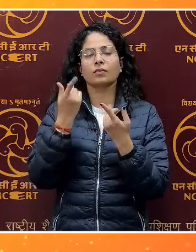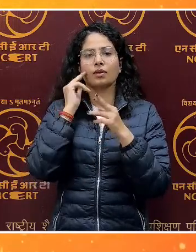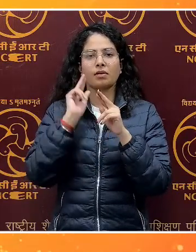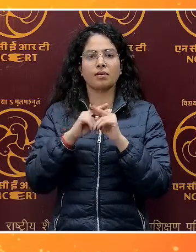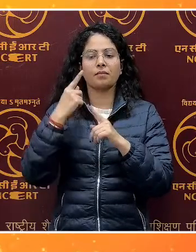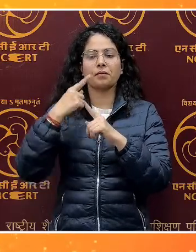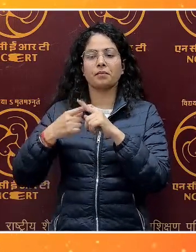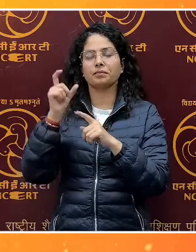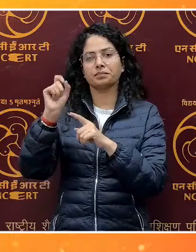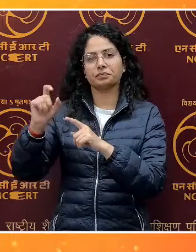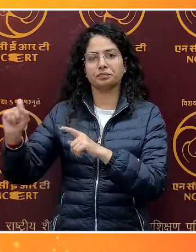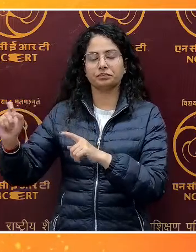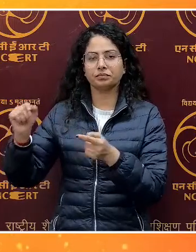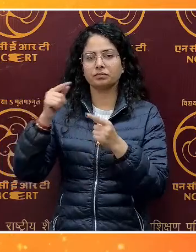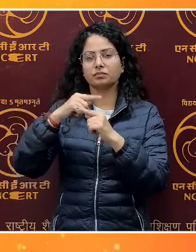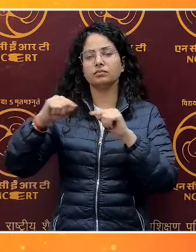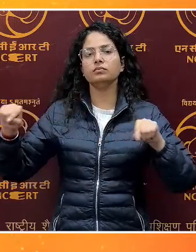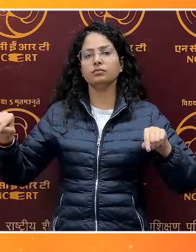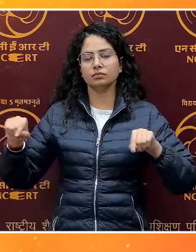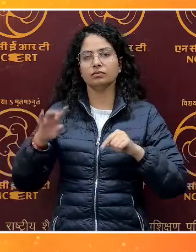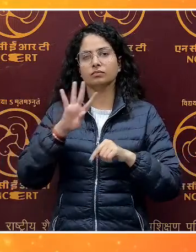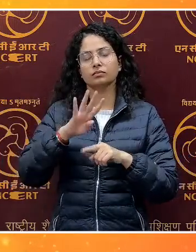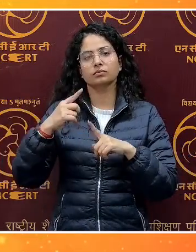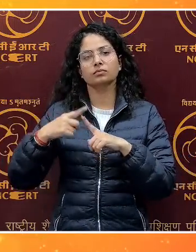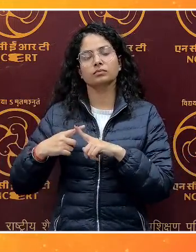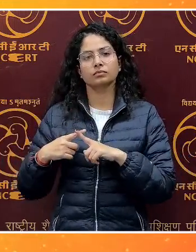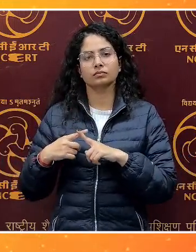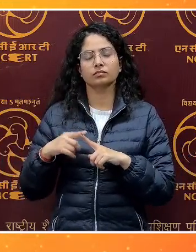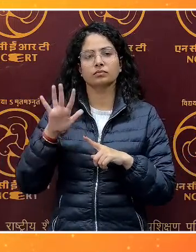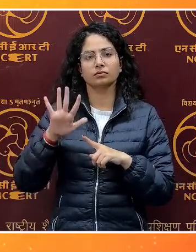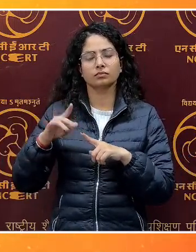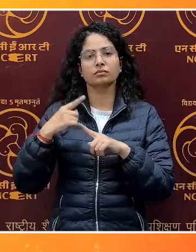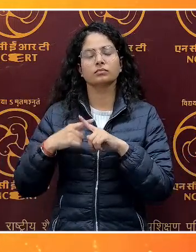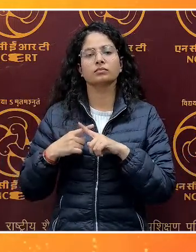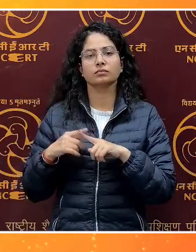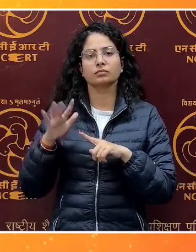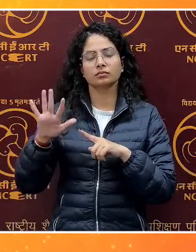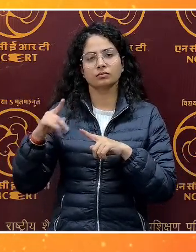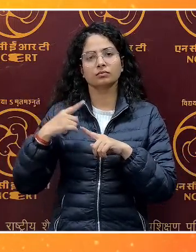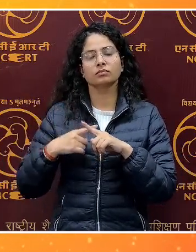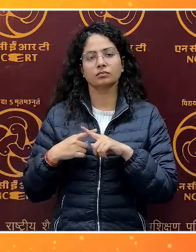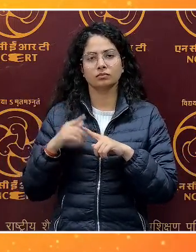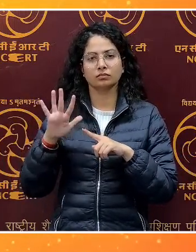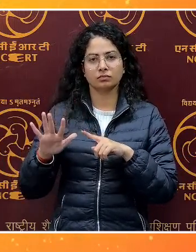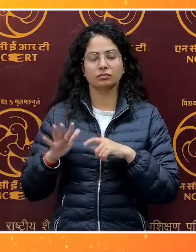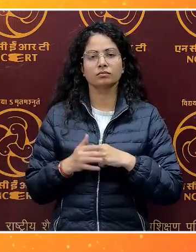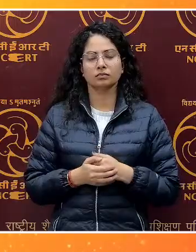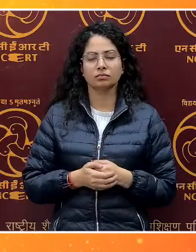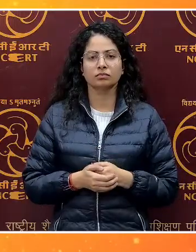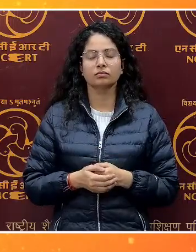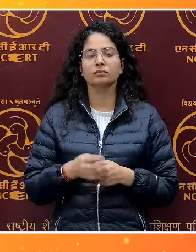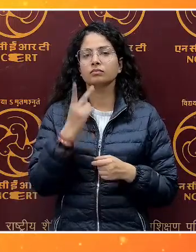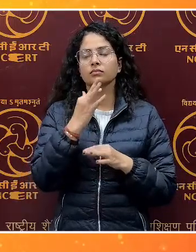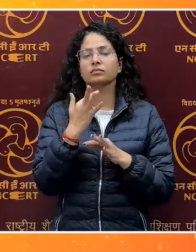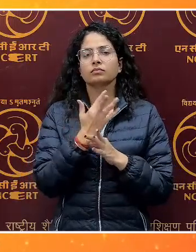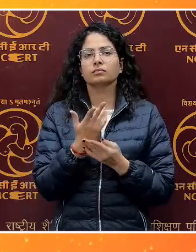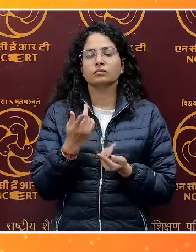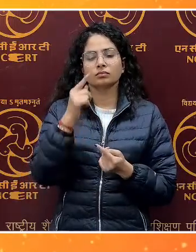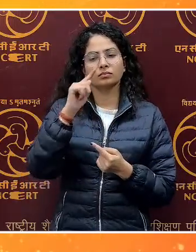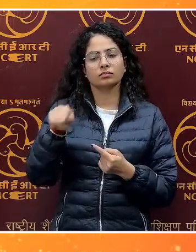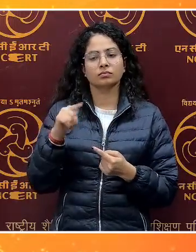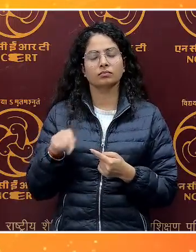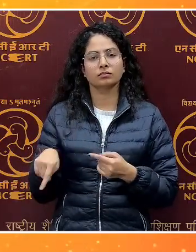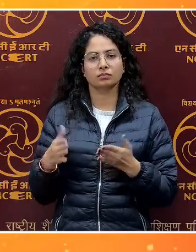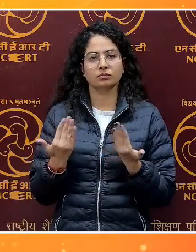in numerator, upon 4 into 5 into 5 into 5. Look here, we can cancel out